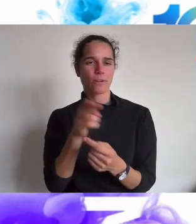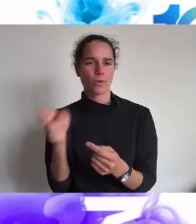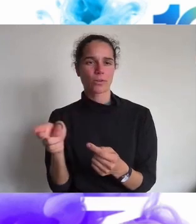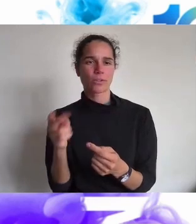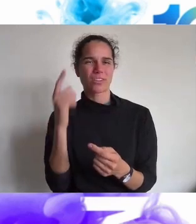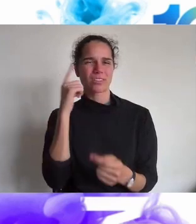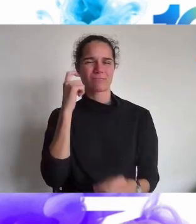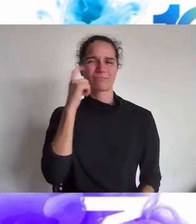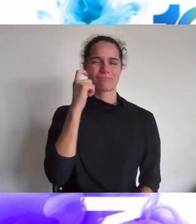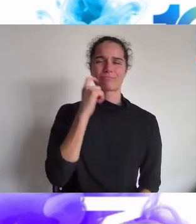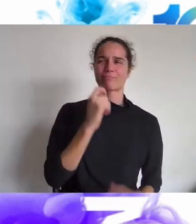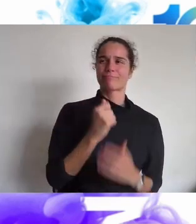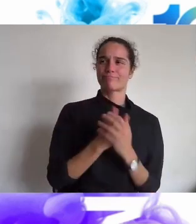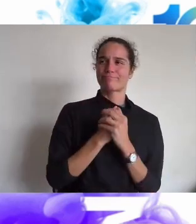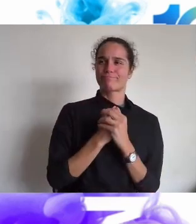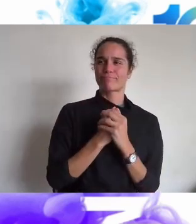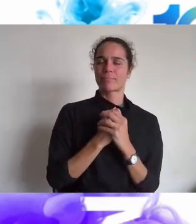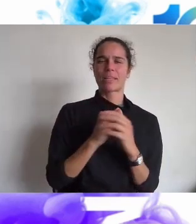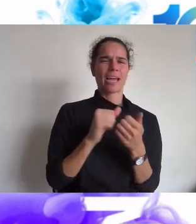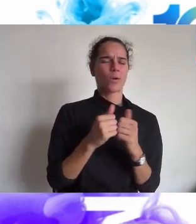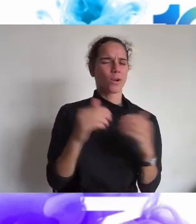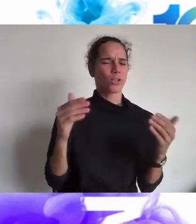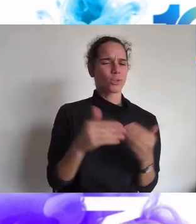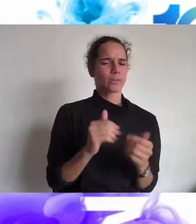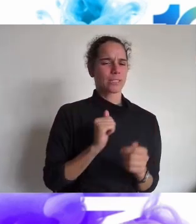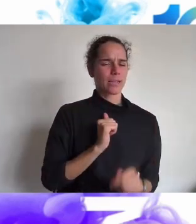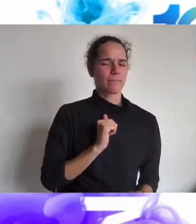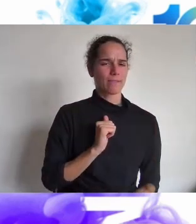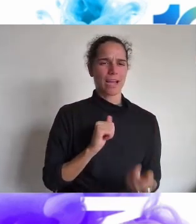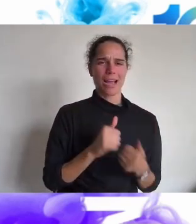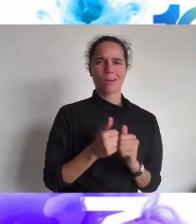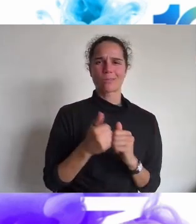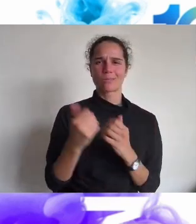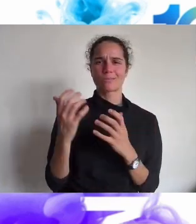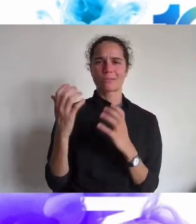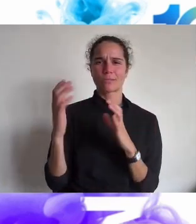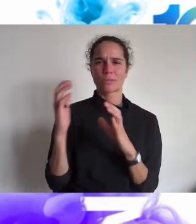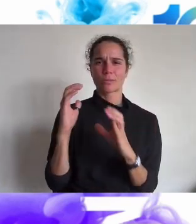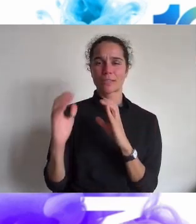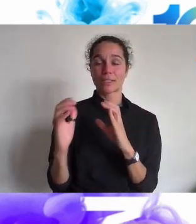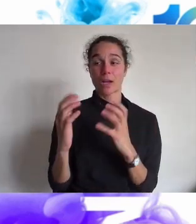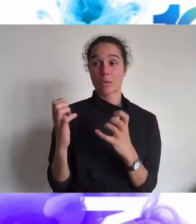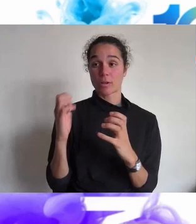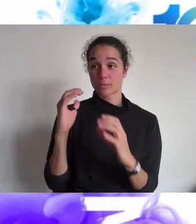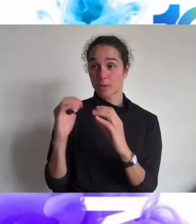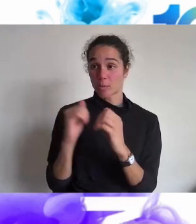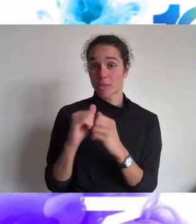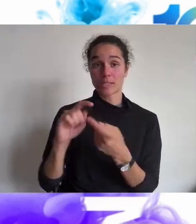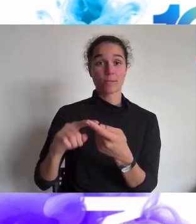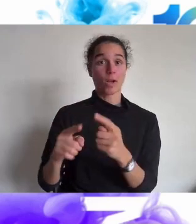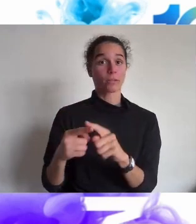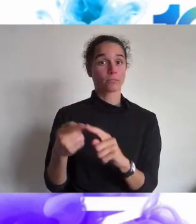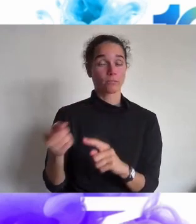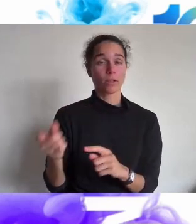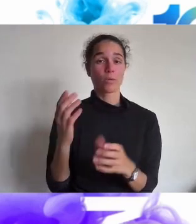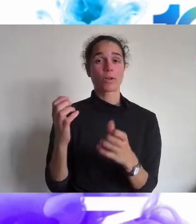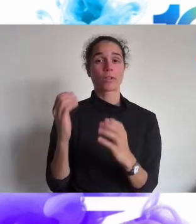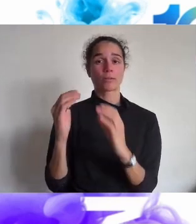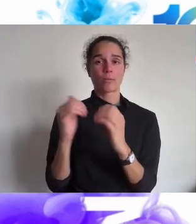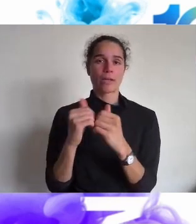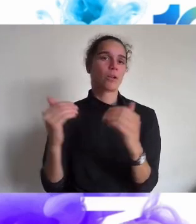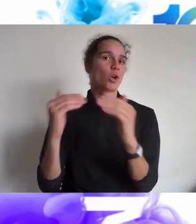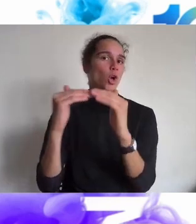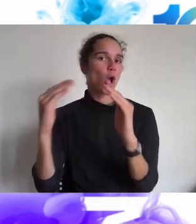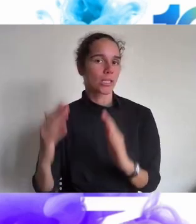do I introduce myself? How do I communicate? I want to be able to communicate to this friend. I want to be able to communicate with this